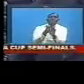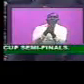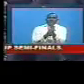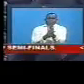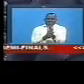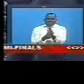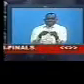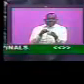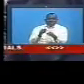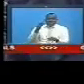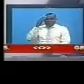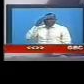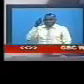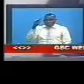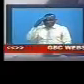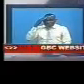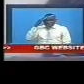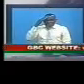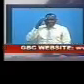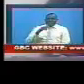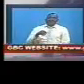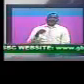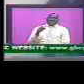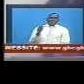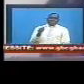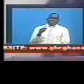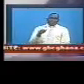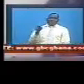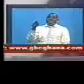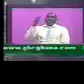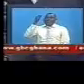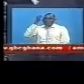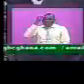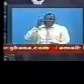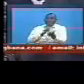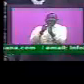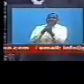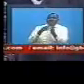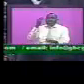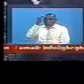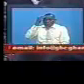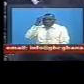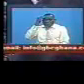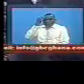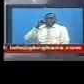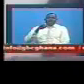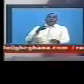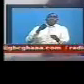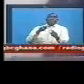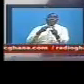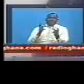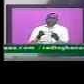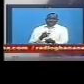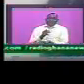and regulations governing the conduct. You are aware of that? Well, you were aware of that, or you were not aware of it? The